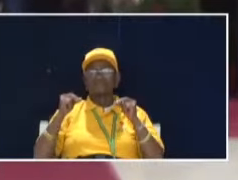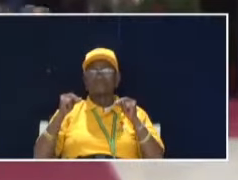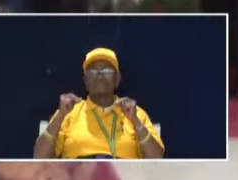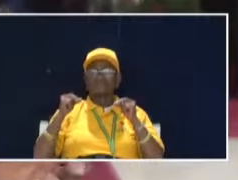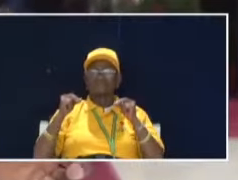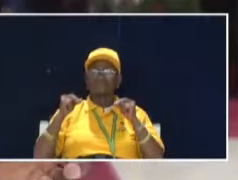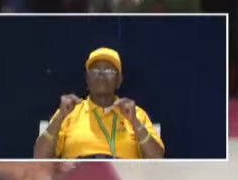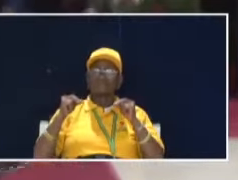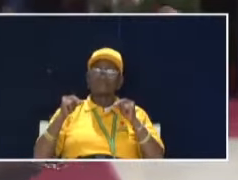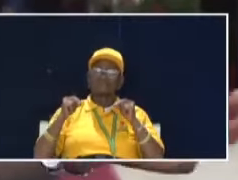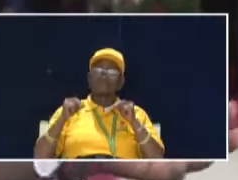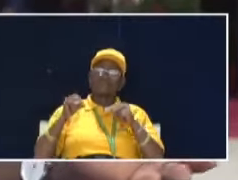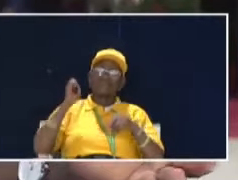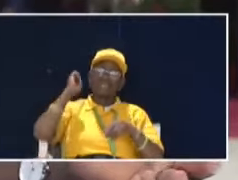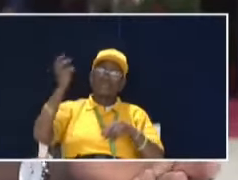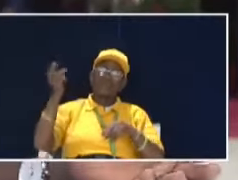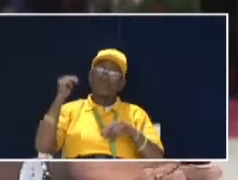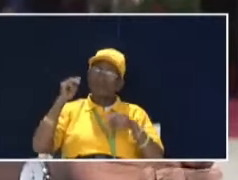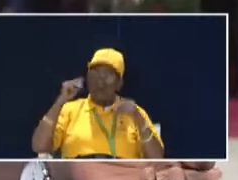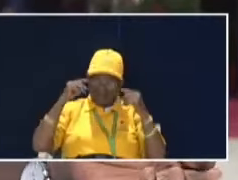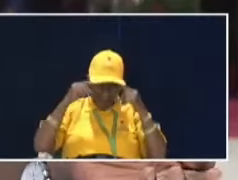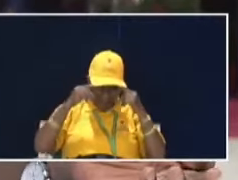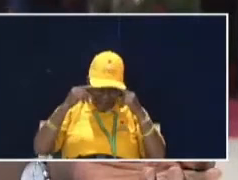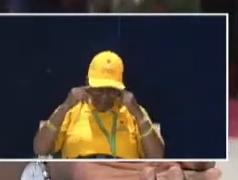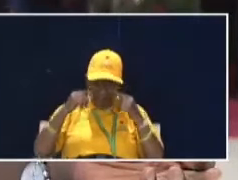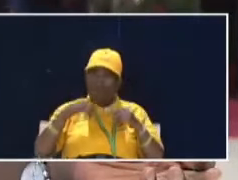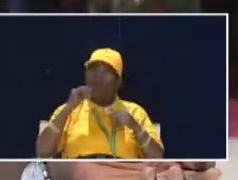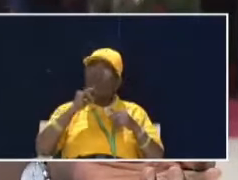And he was wondering, who is calling me?